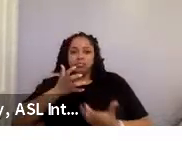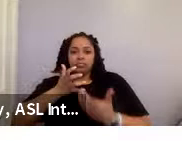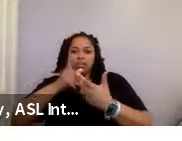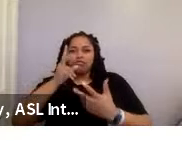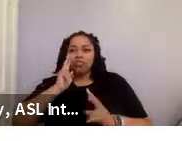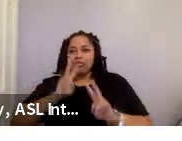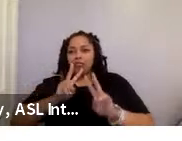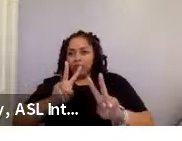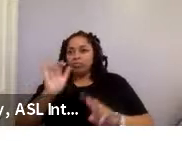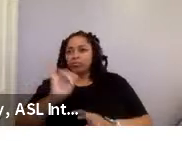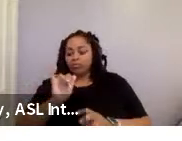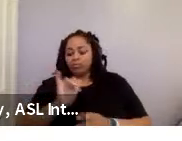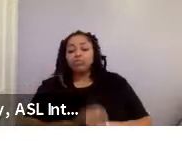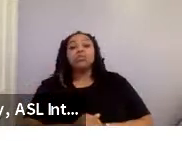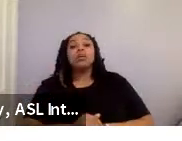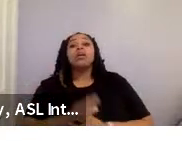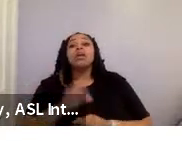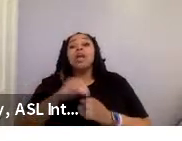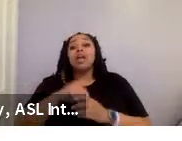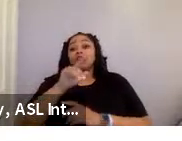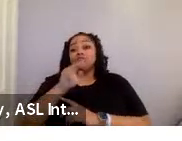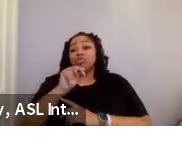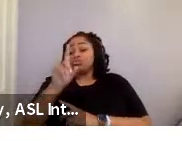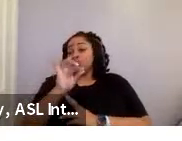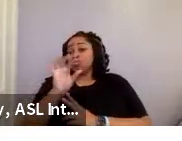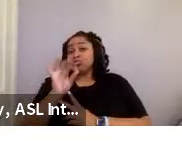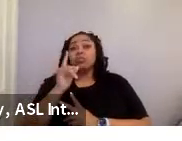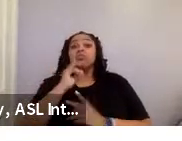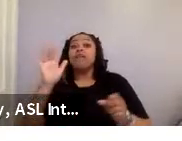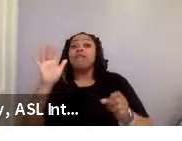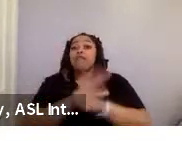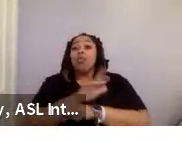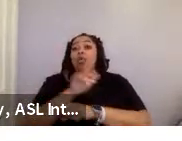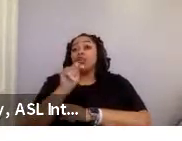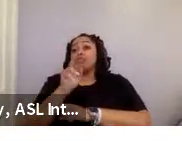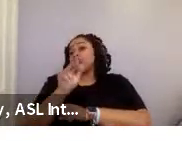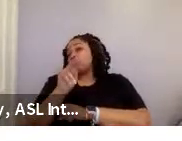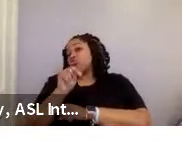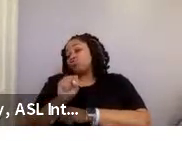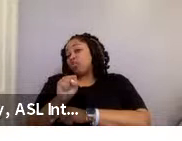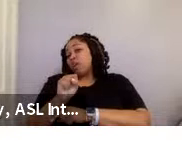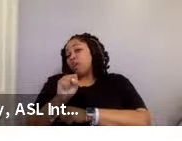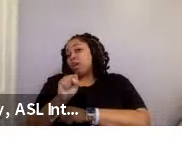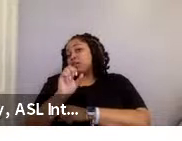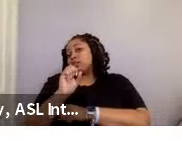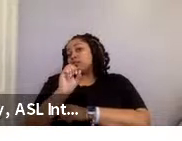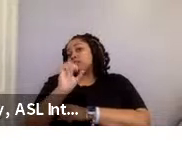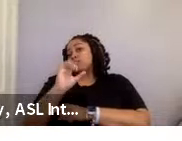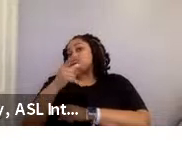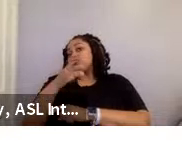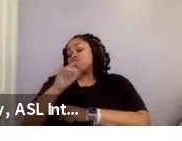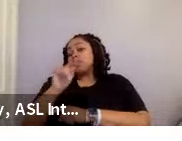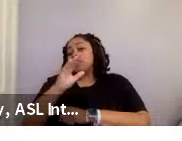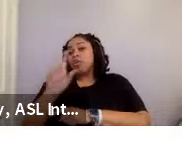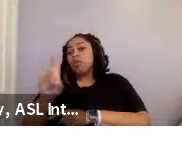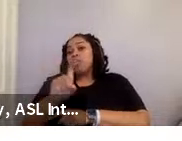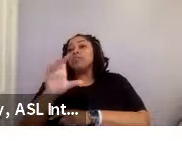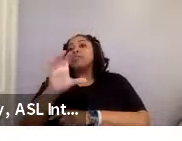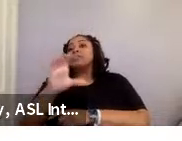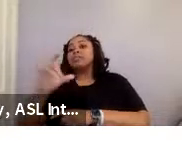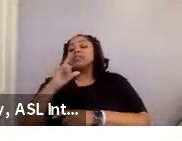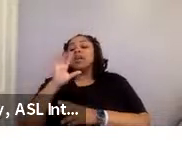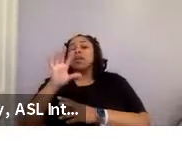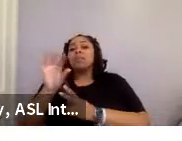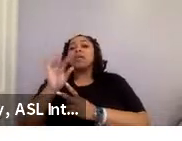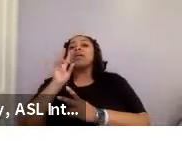well. And within Zoom, you can choose to view the full transcript by mousing over the CC icon and selecting the